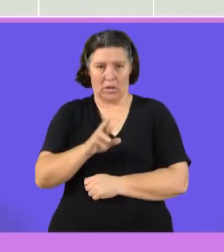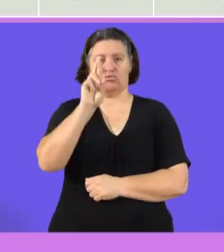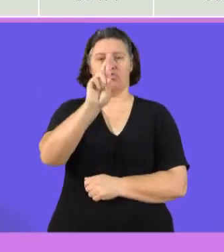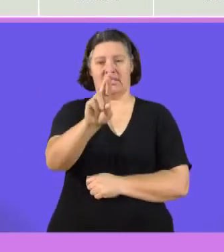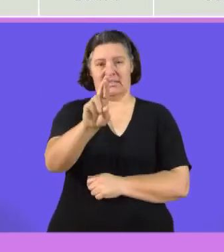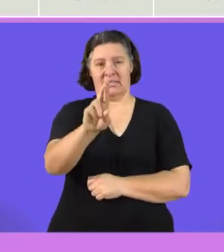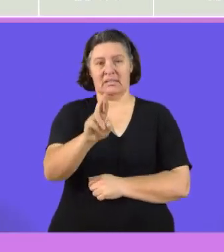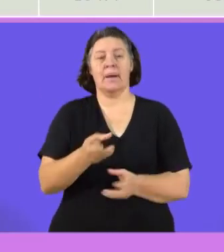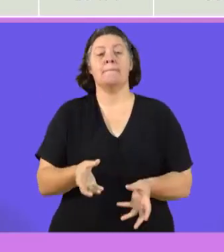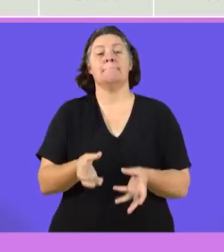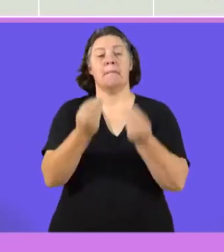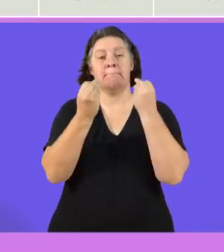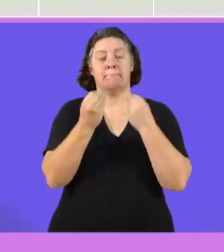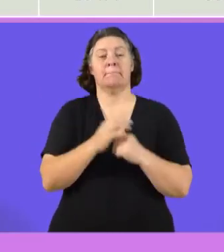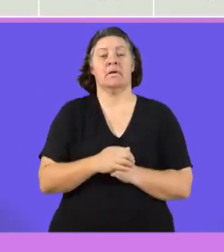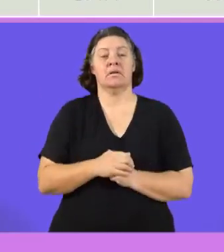give us the Rand value of